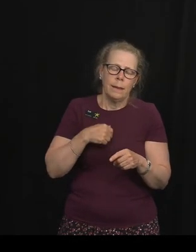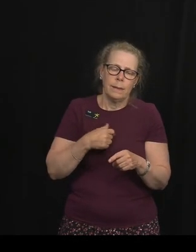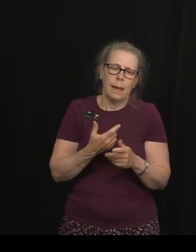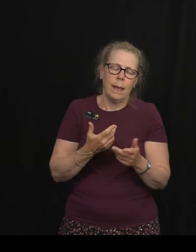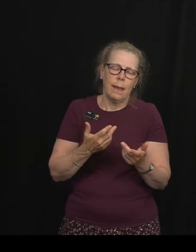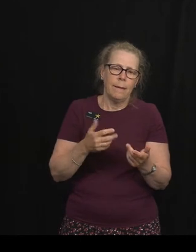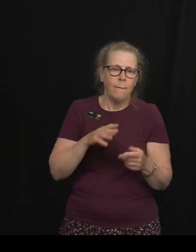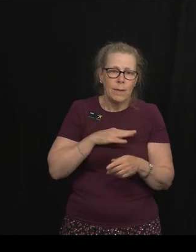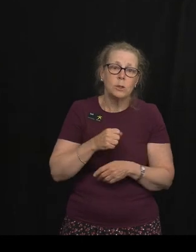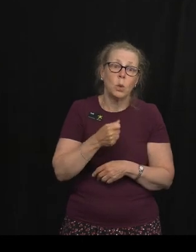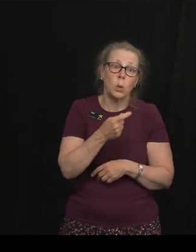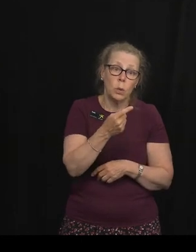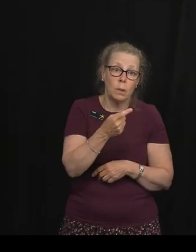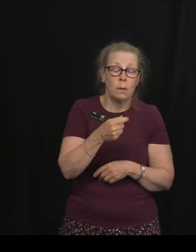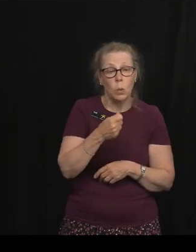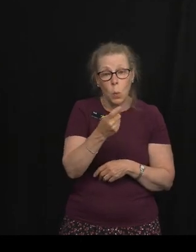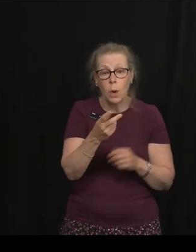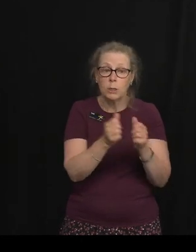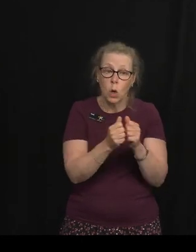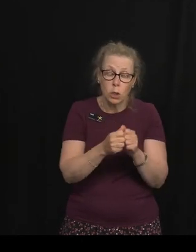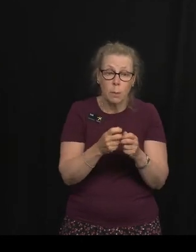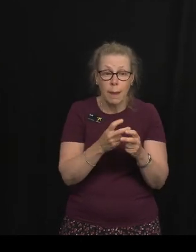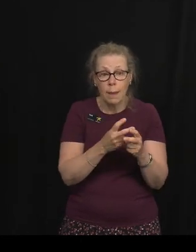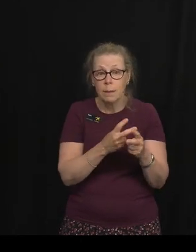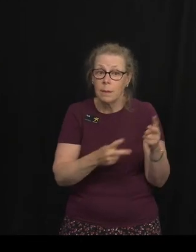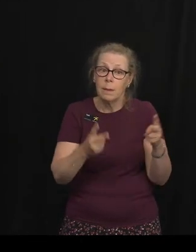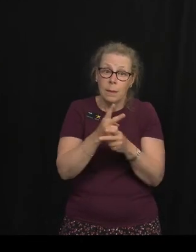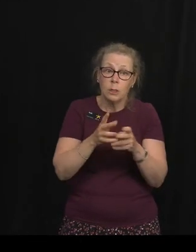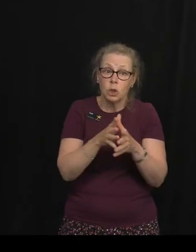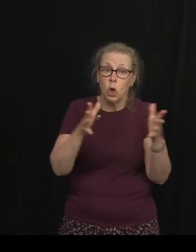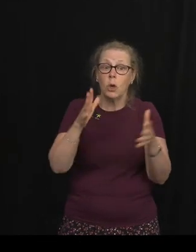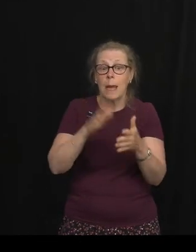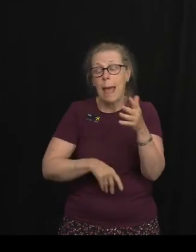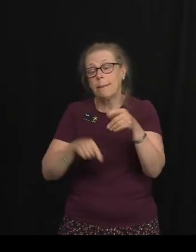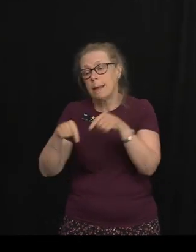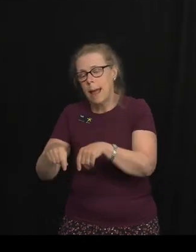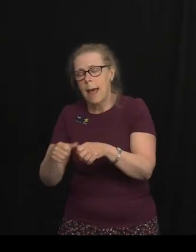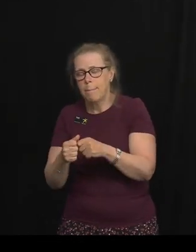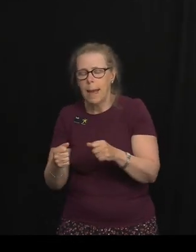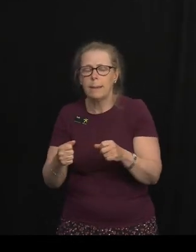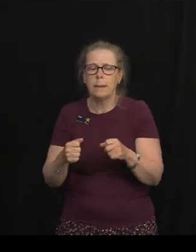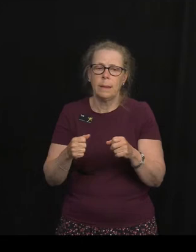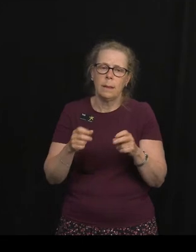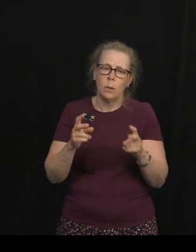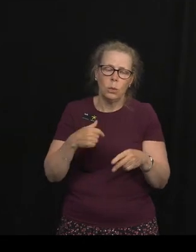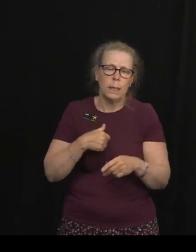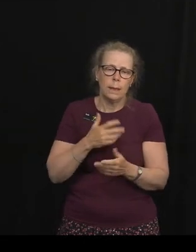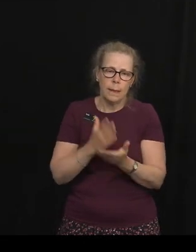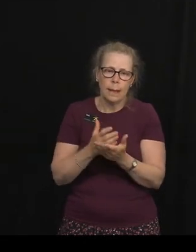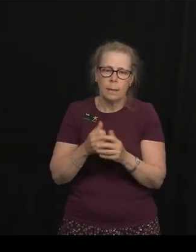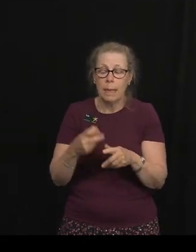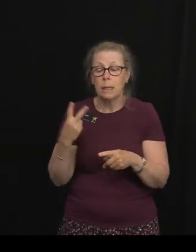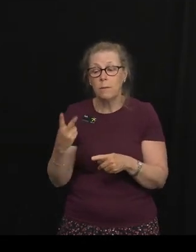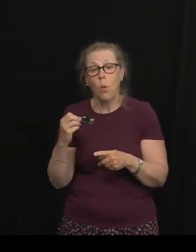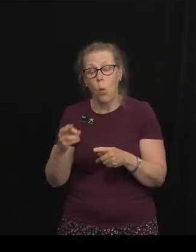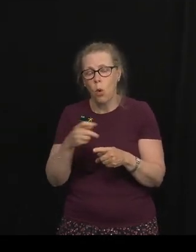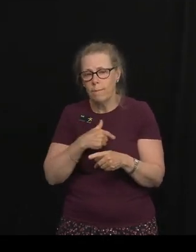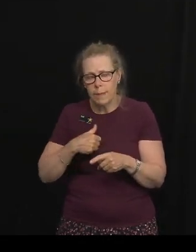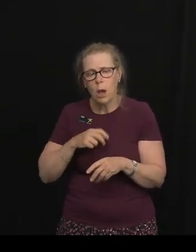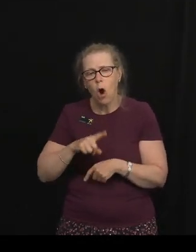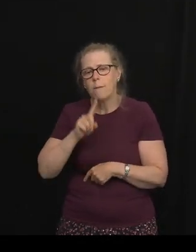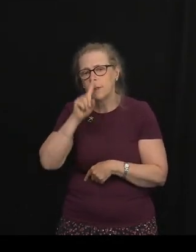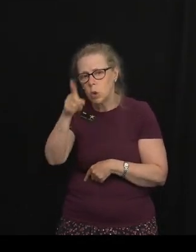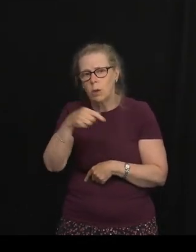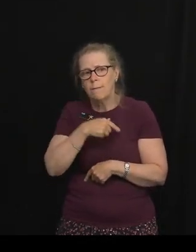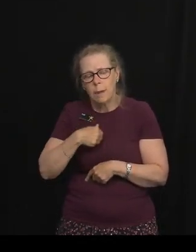100% correct. But as we saw the indirect impact being so huge now during the last 2 years, we need to be smarter and